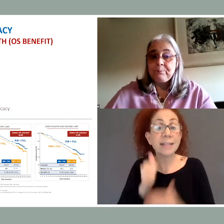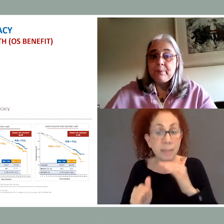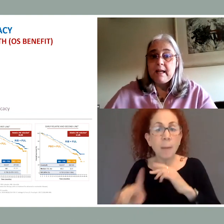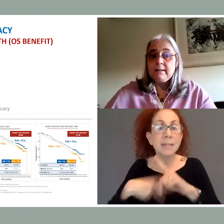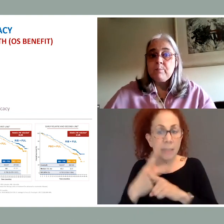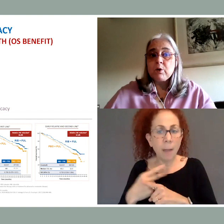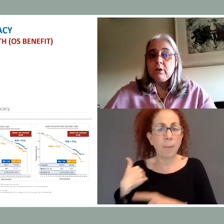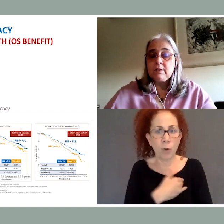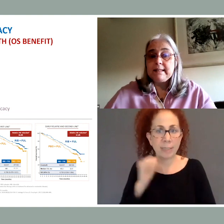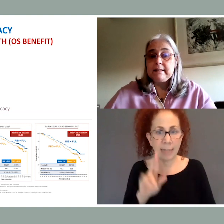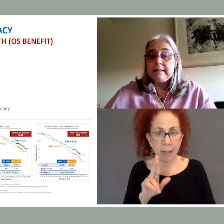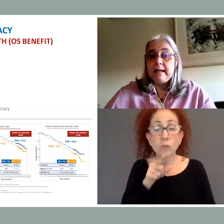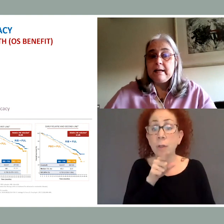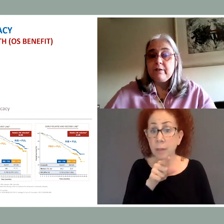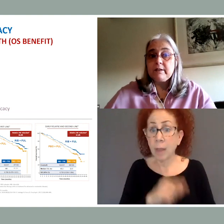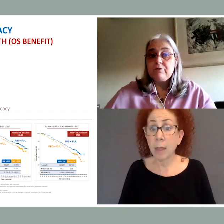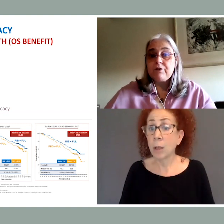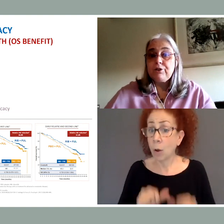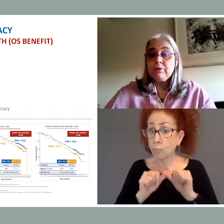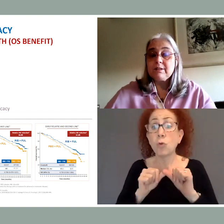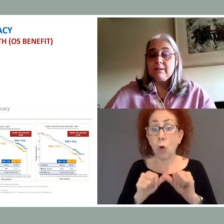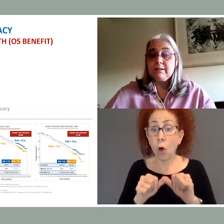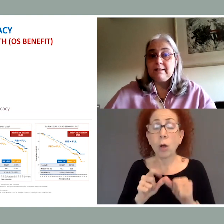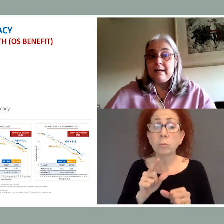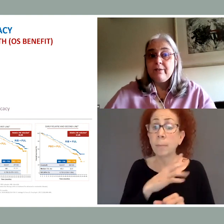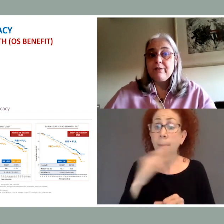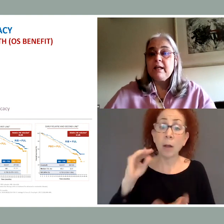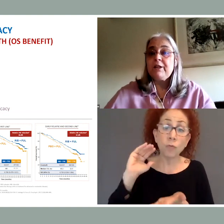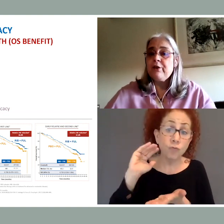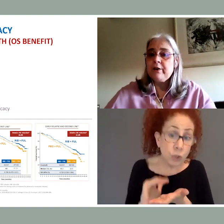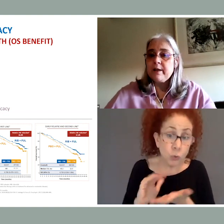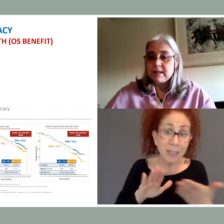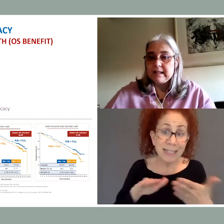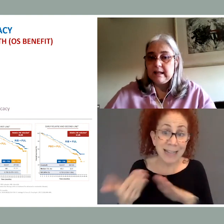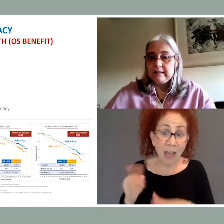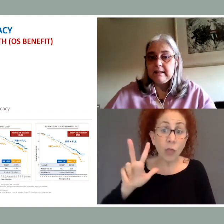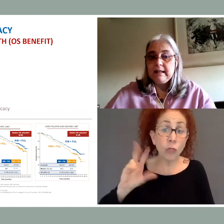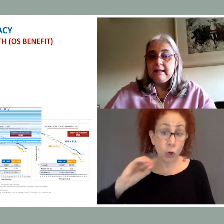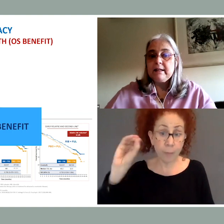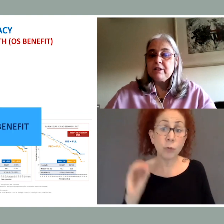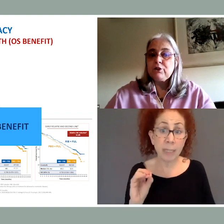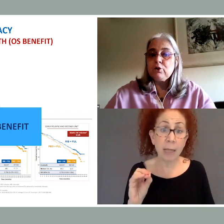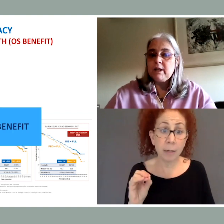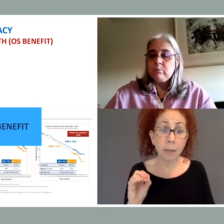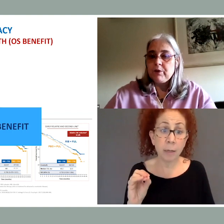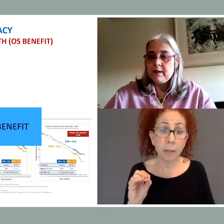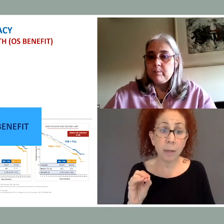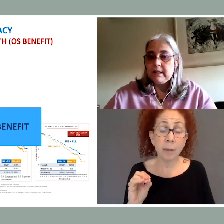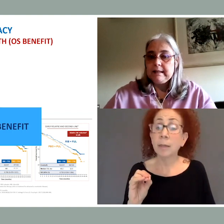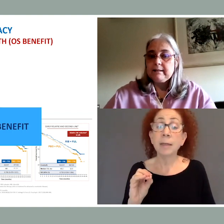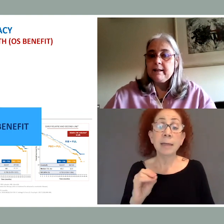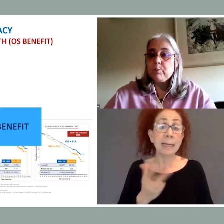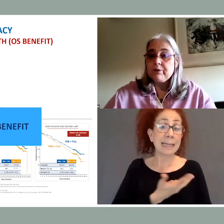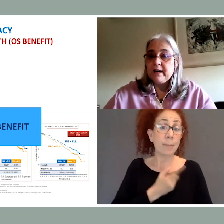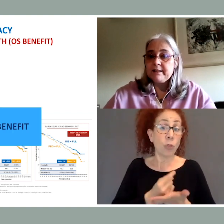cancer. And they they reduce death in 30%. And there is no